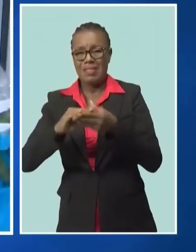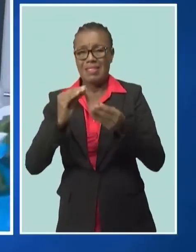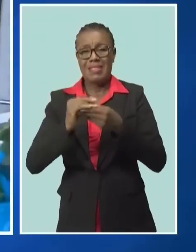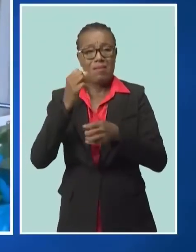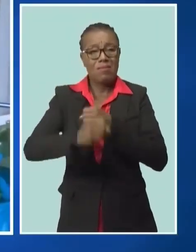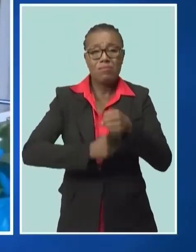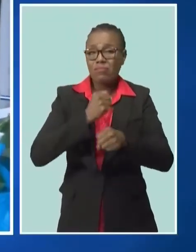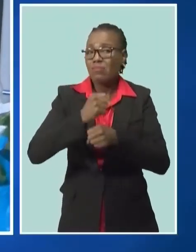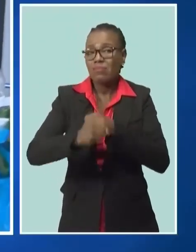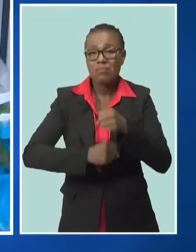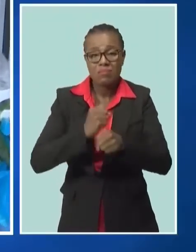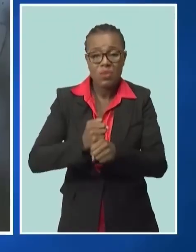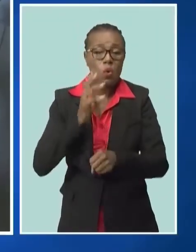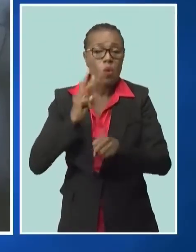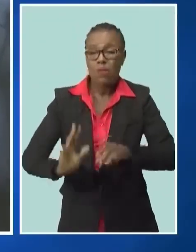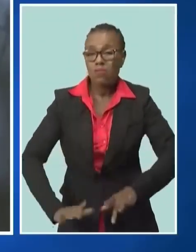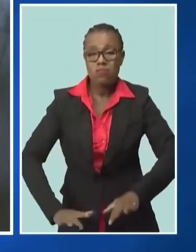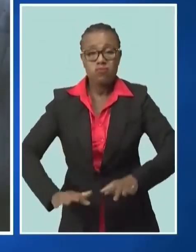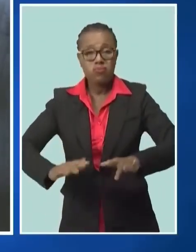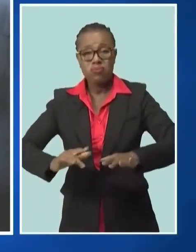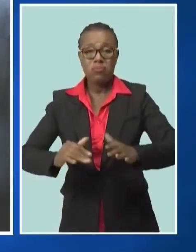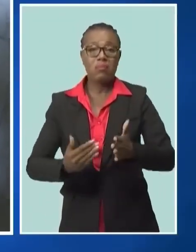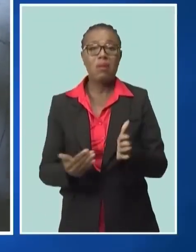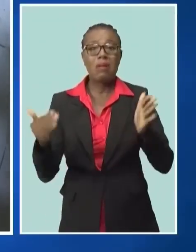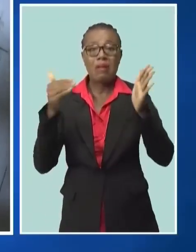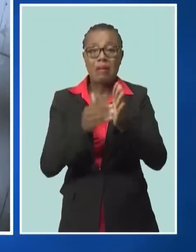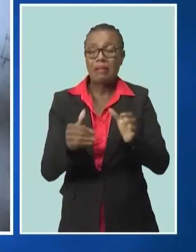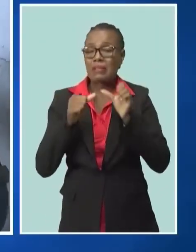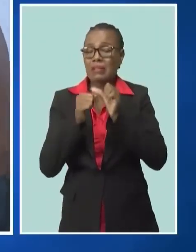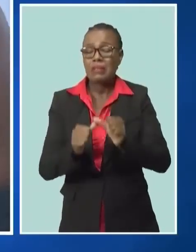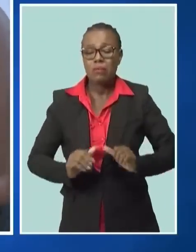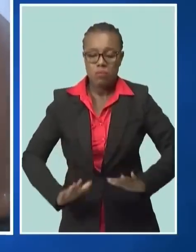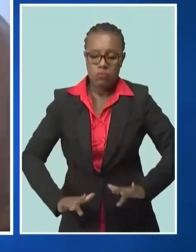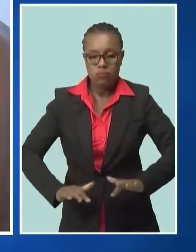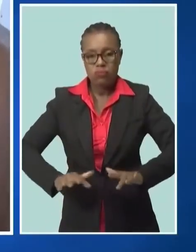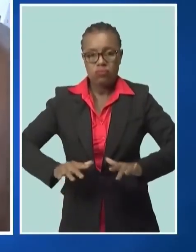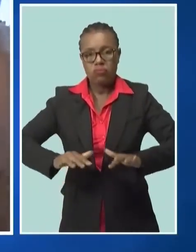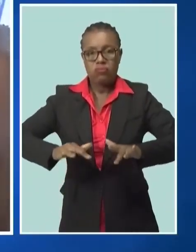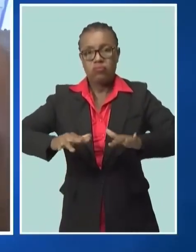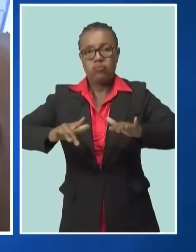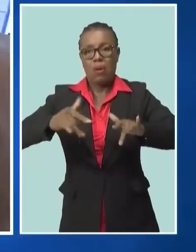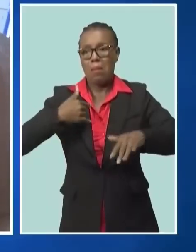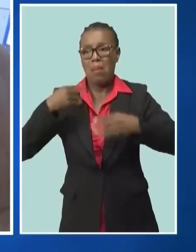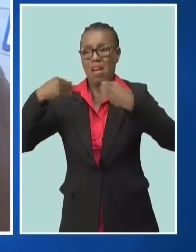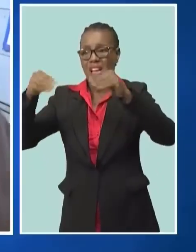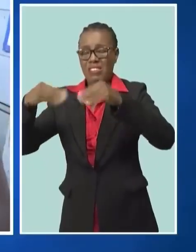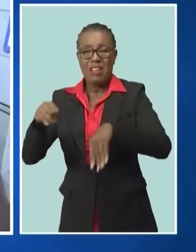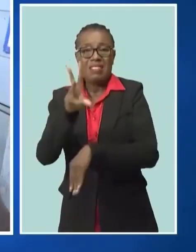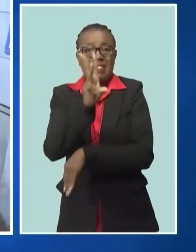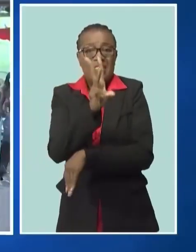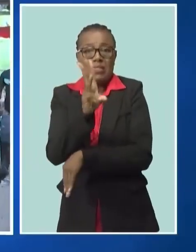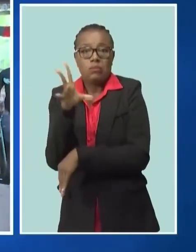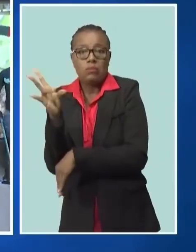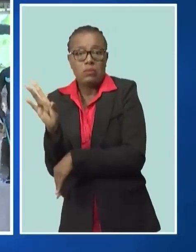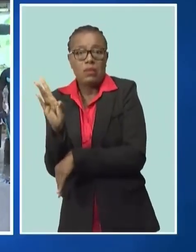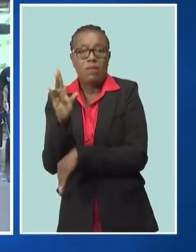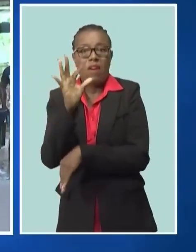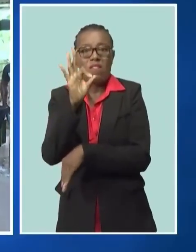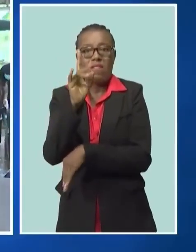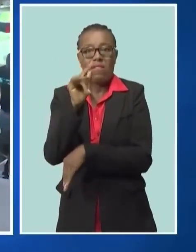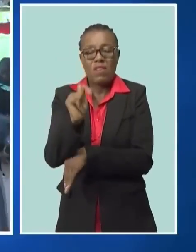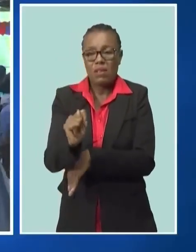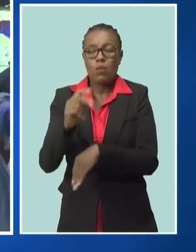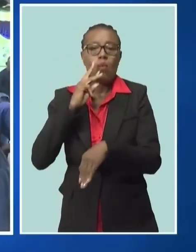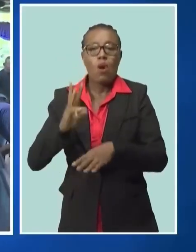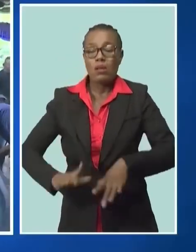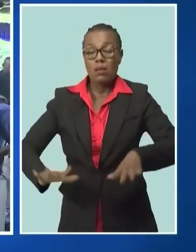in the area continue to rise. He said his shop was under 6 or 7 feet of water. They want to see some work down